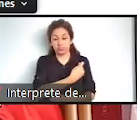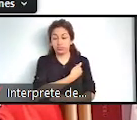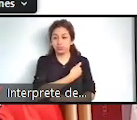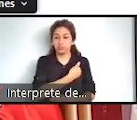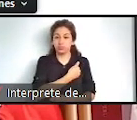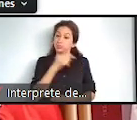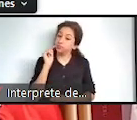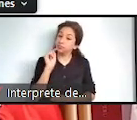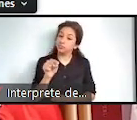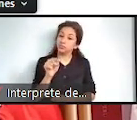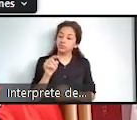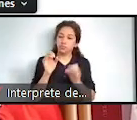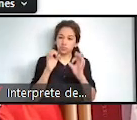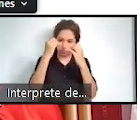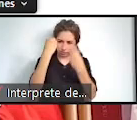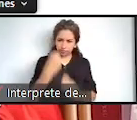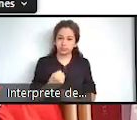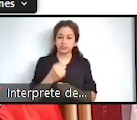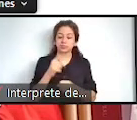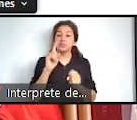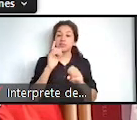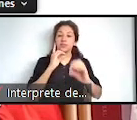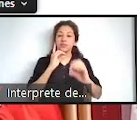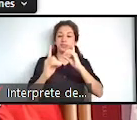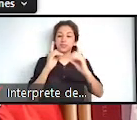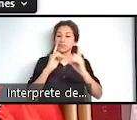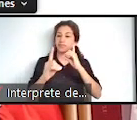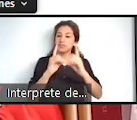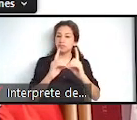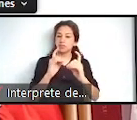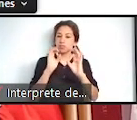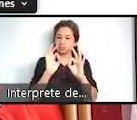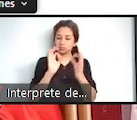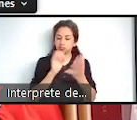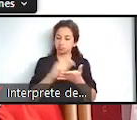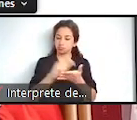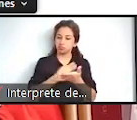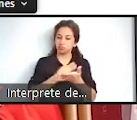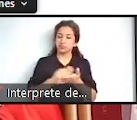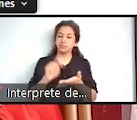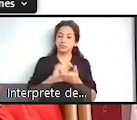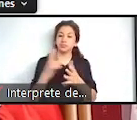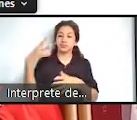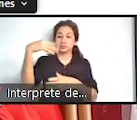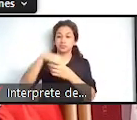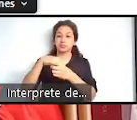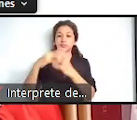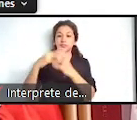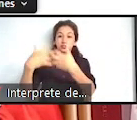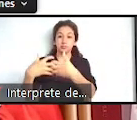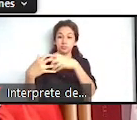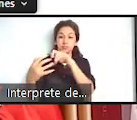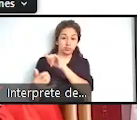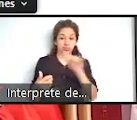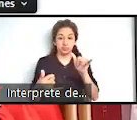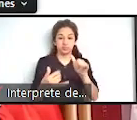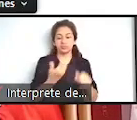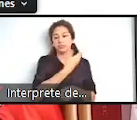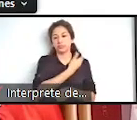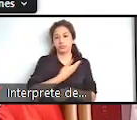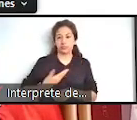we are interested in establishing a dialogue that is constructive between businesses and the